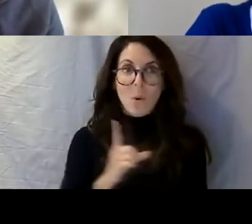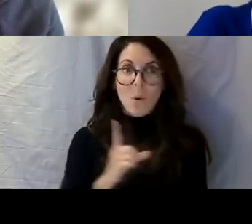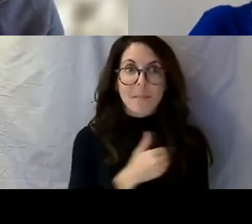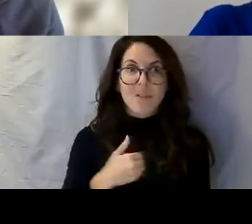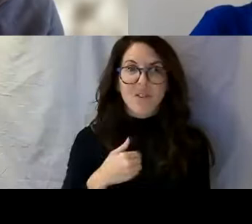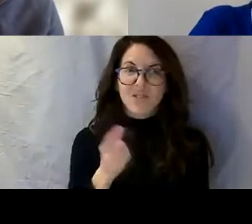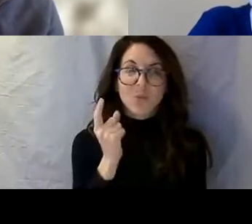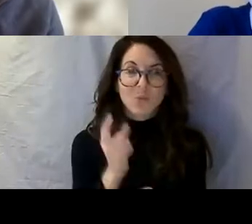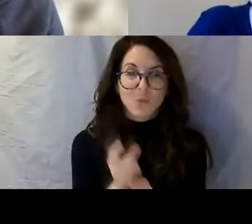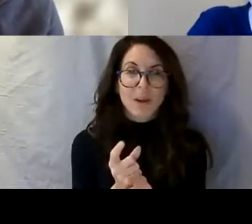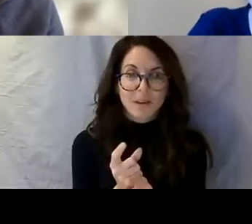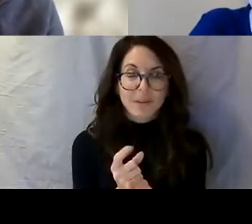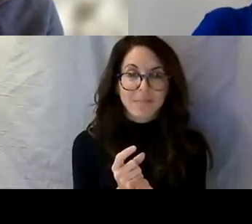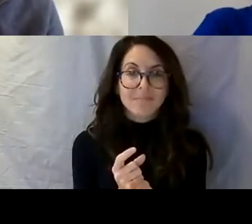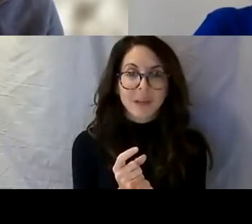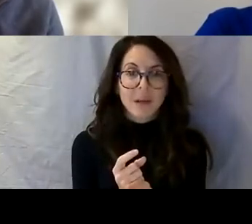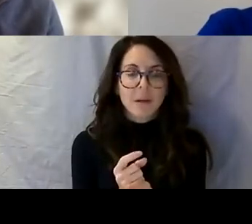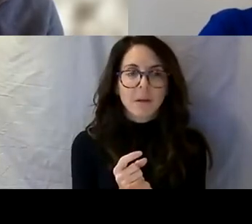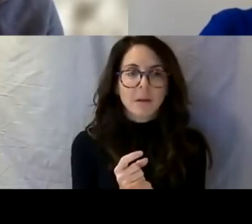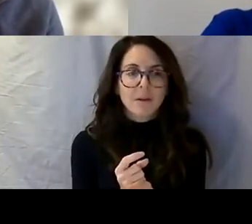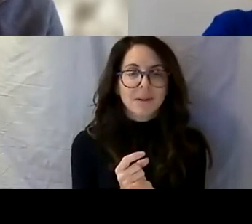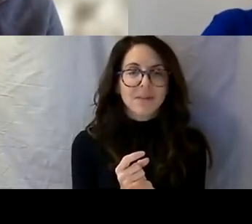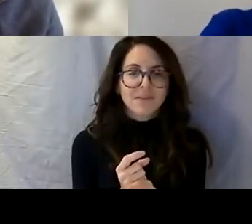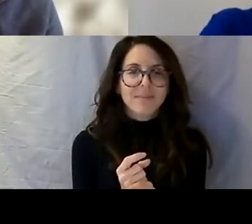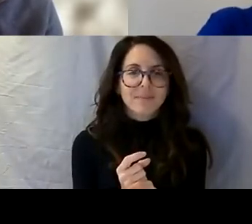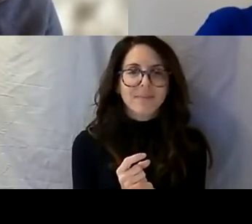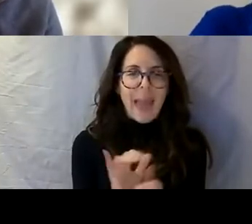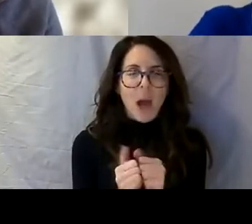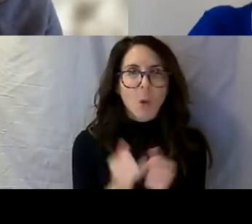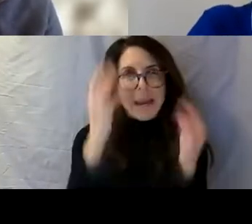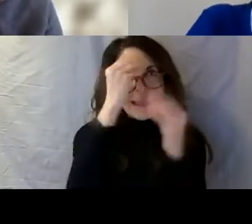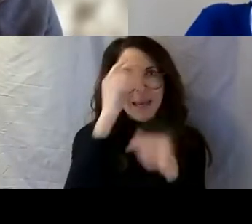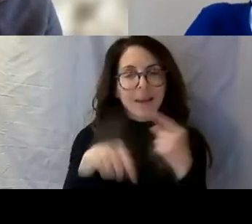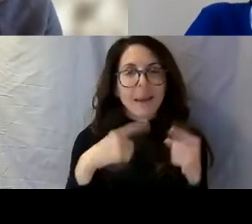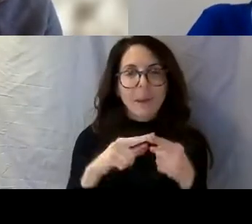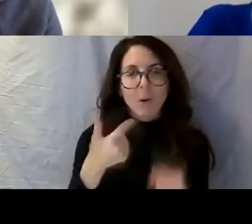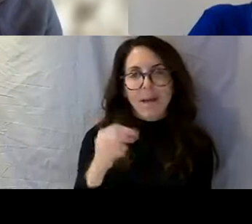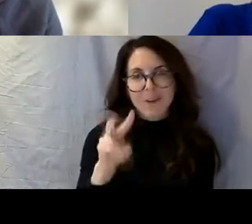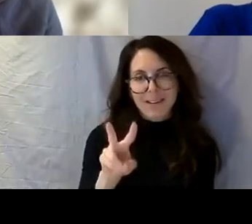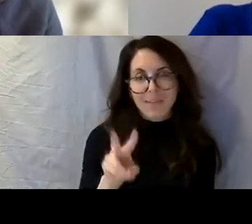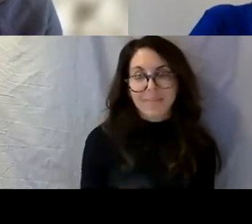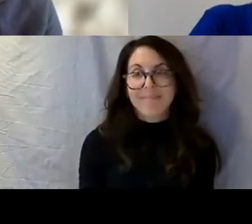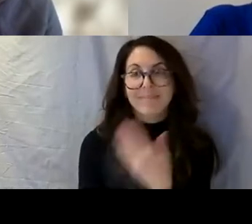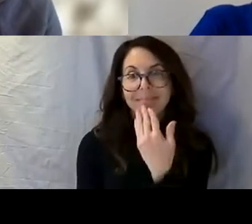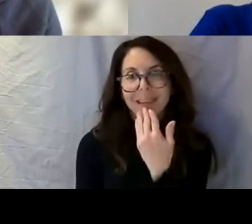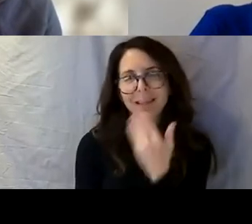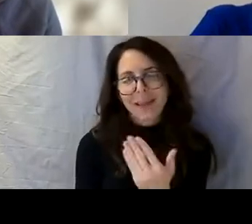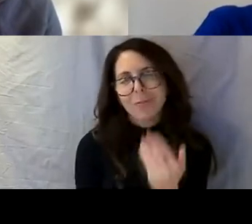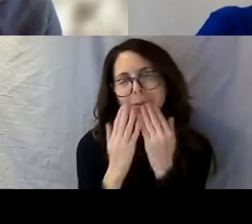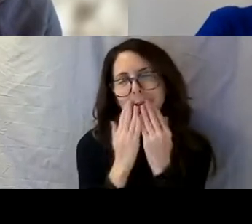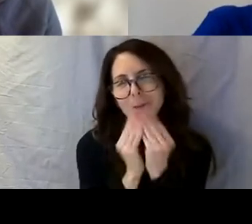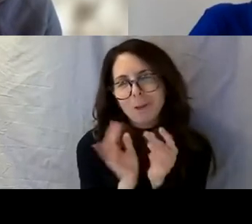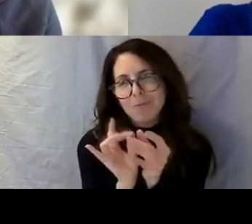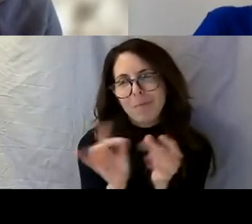right about what it means for how we think about governance. And thank you for your sweet words about me. That was